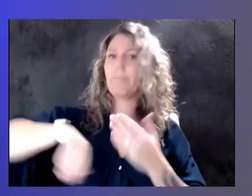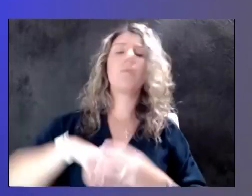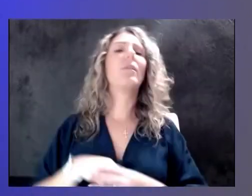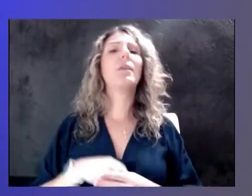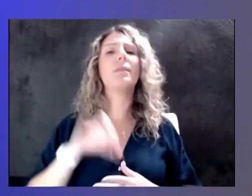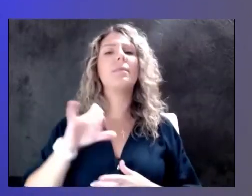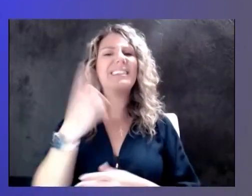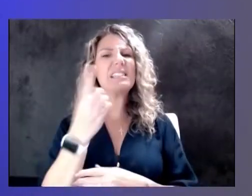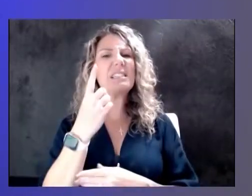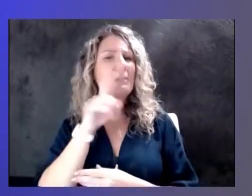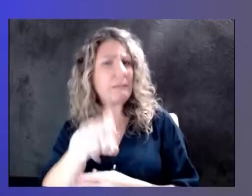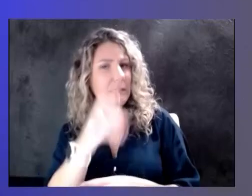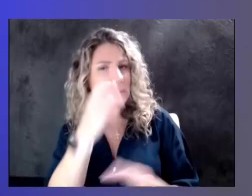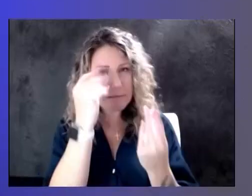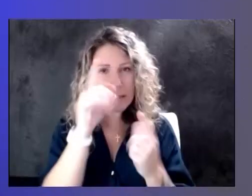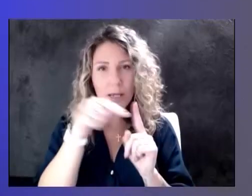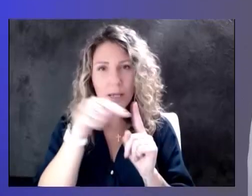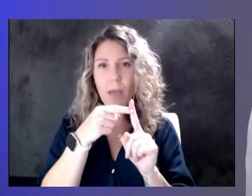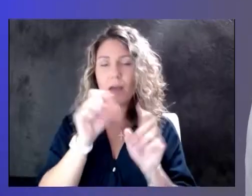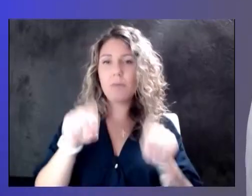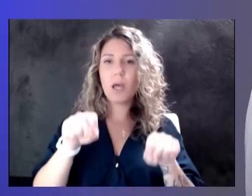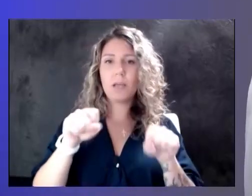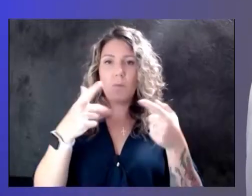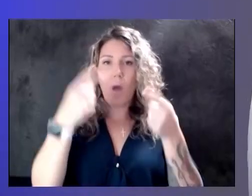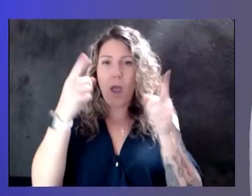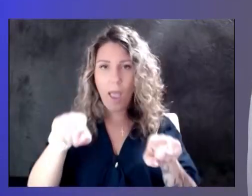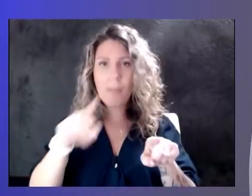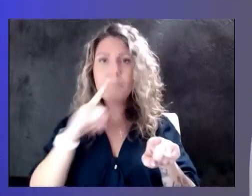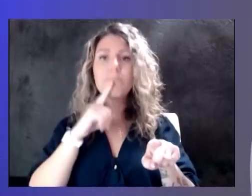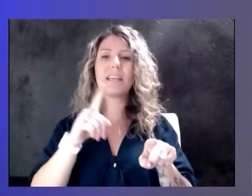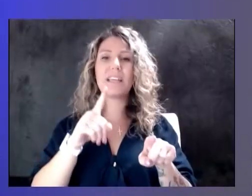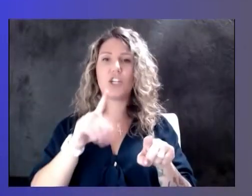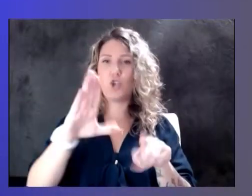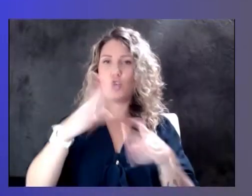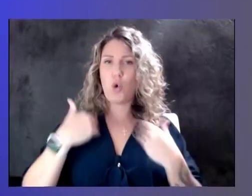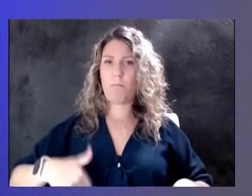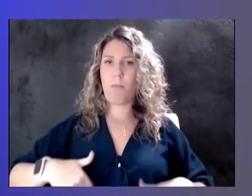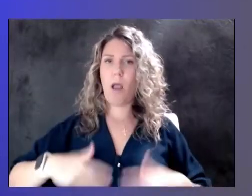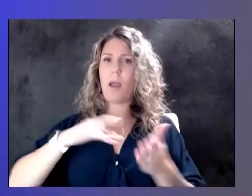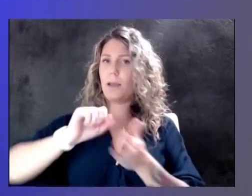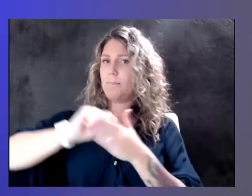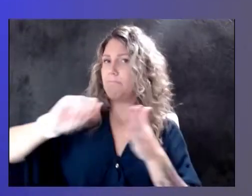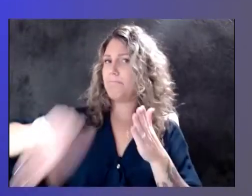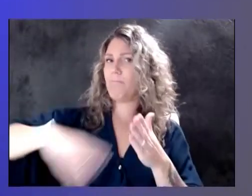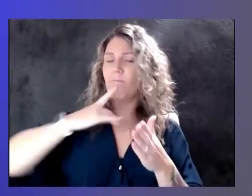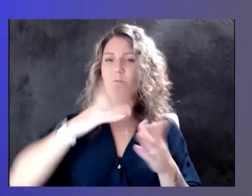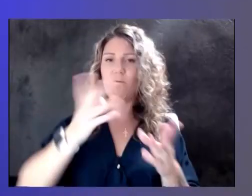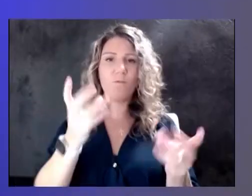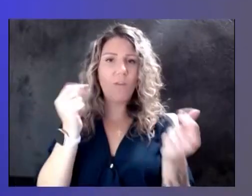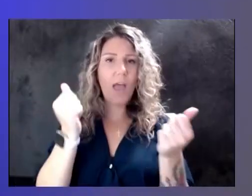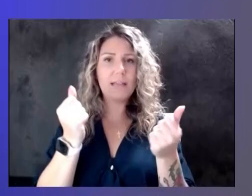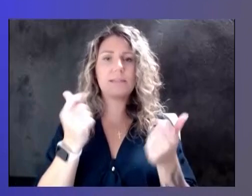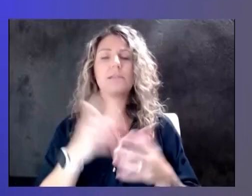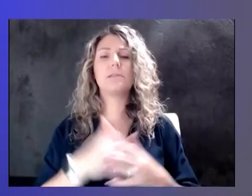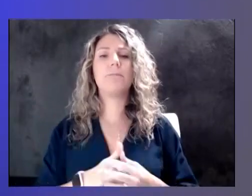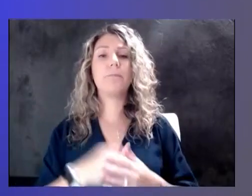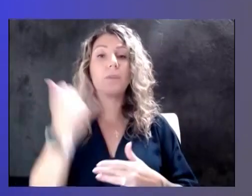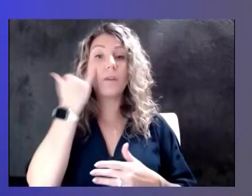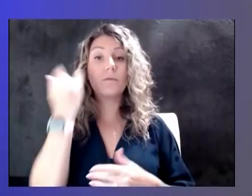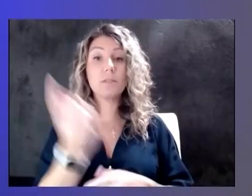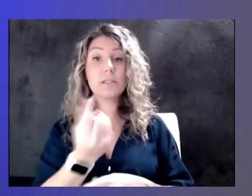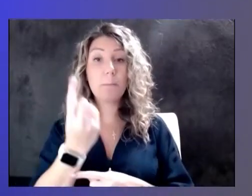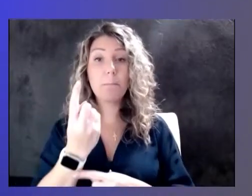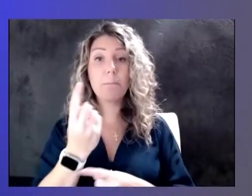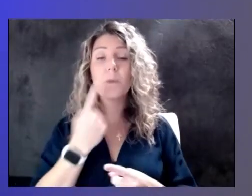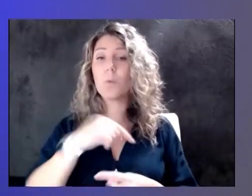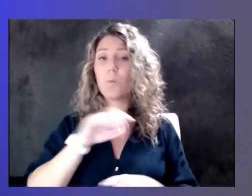that possibly what's happened is that you've cleared it quickly if there's that time frame in between there. If this was something that we did in our